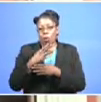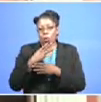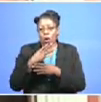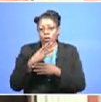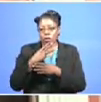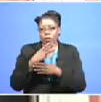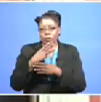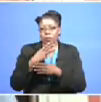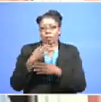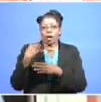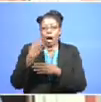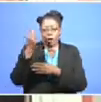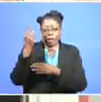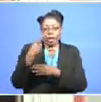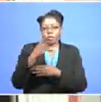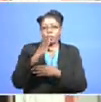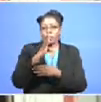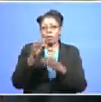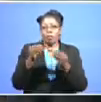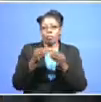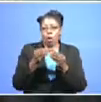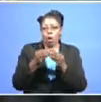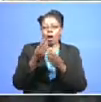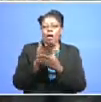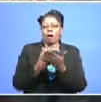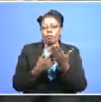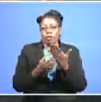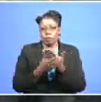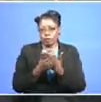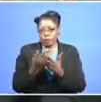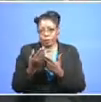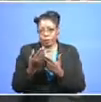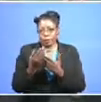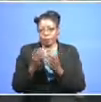will be much more comfortable to shower at their leisure. Fern Keary, ZNS Network News.